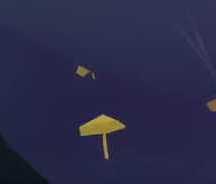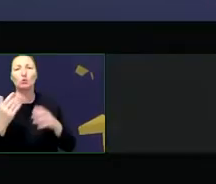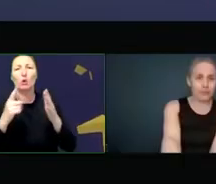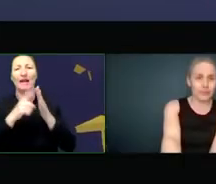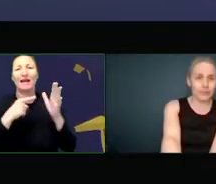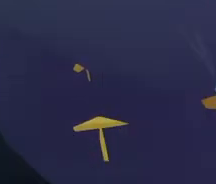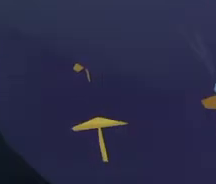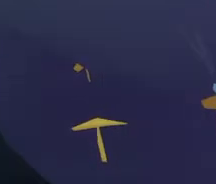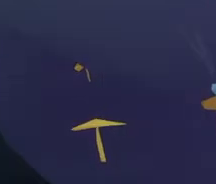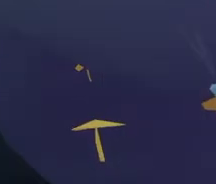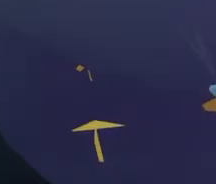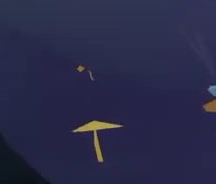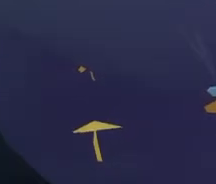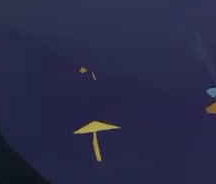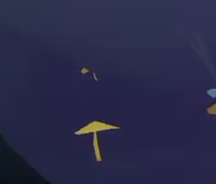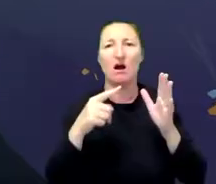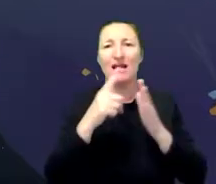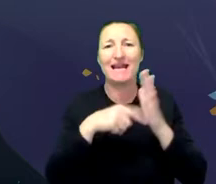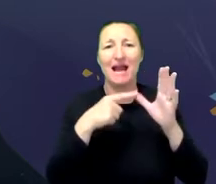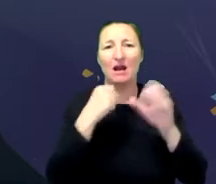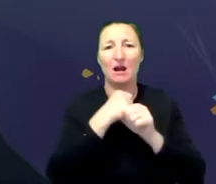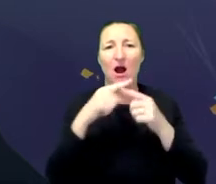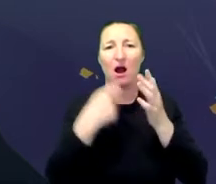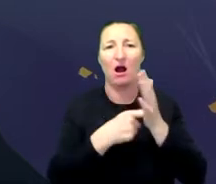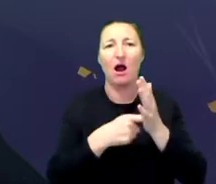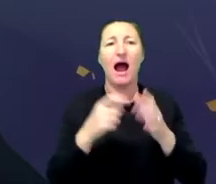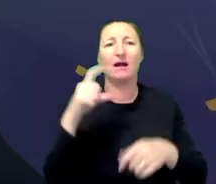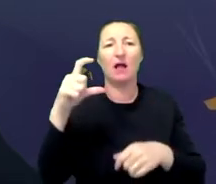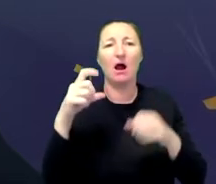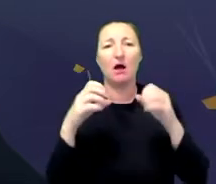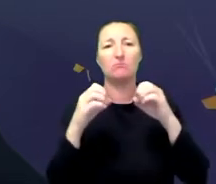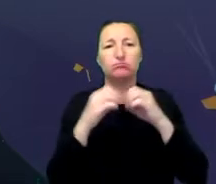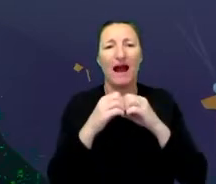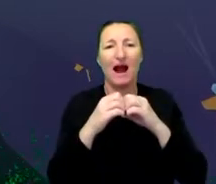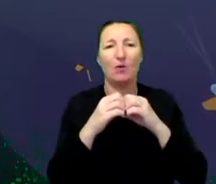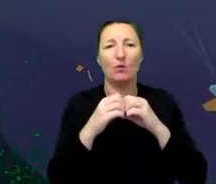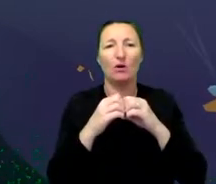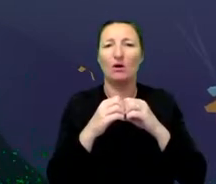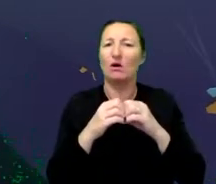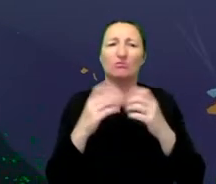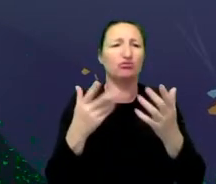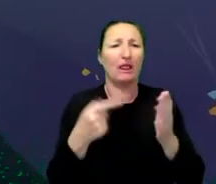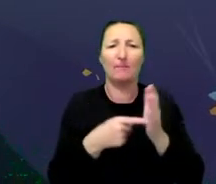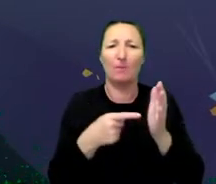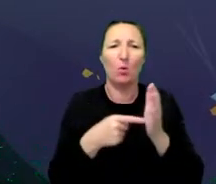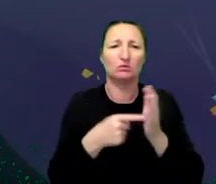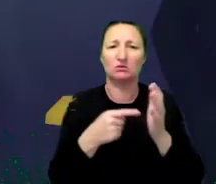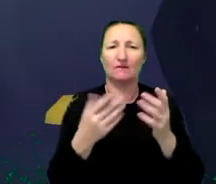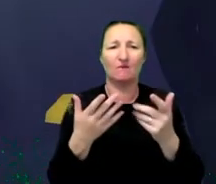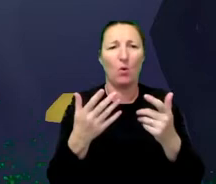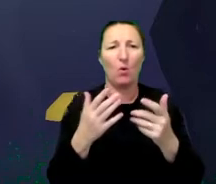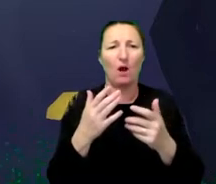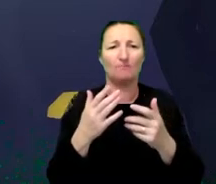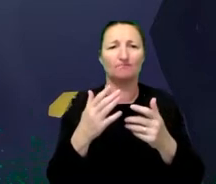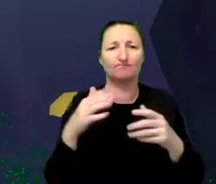Tamar Clark Brown, part of the moderation team right now, but instrumental in the realization of Hivemind.